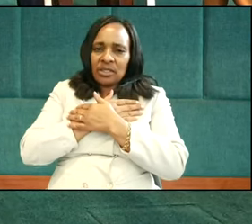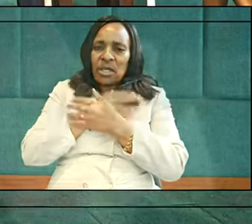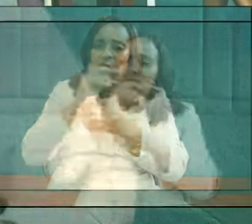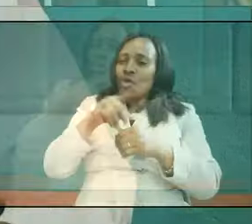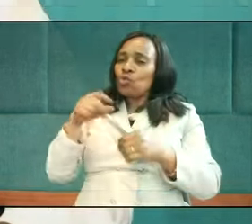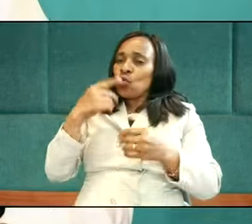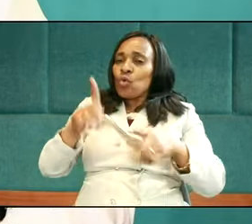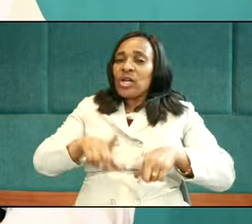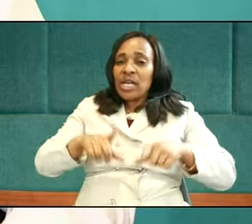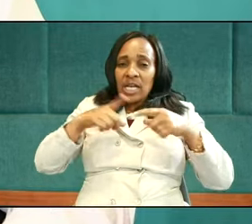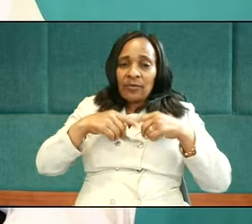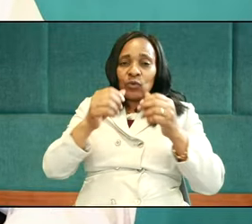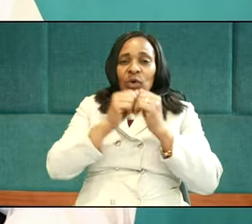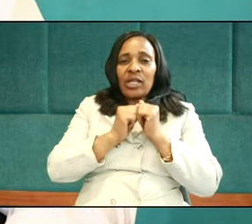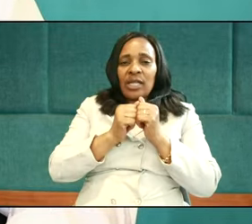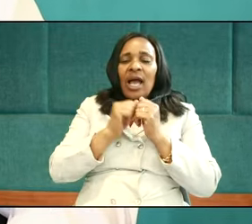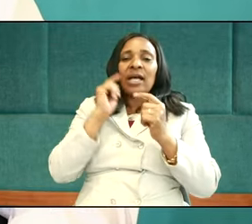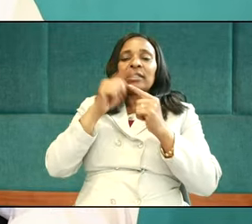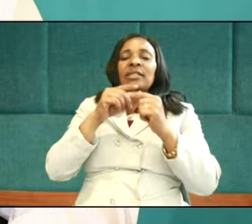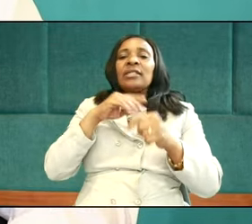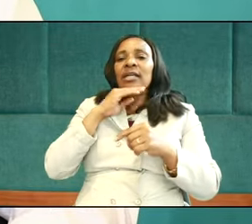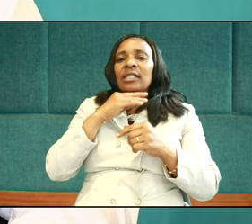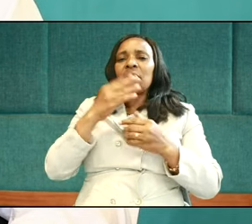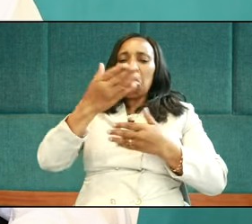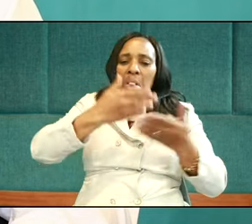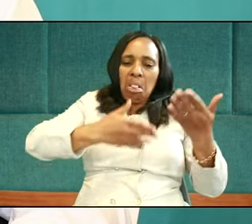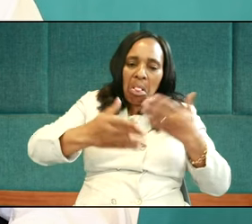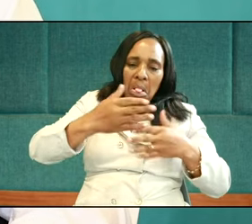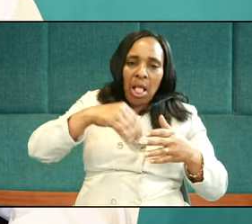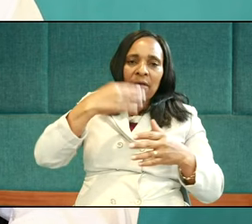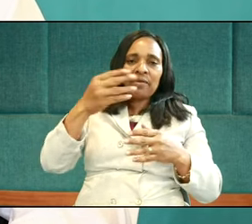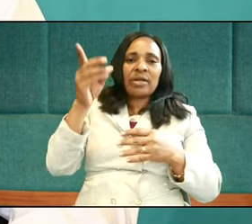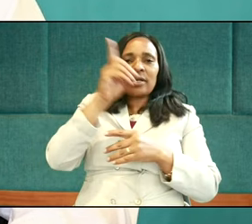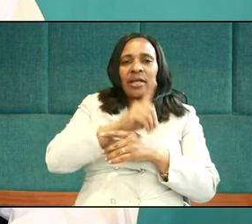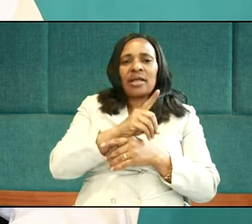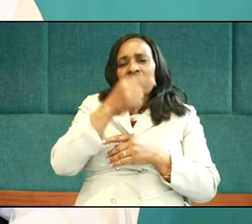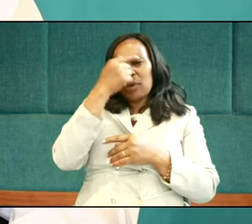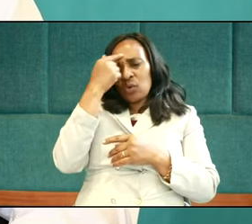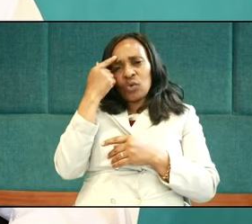with them day to day, those who we interact with them. Because